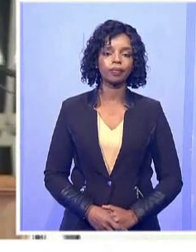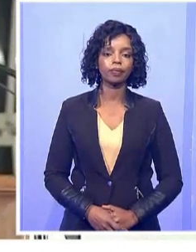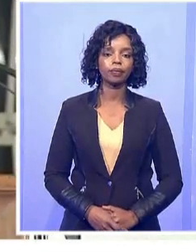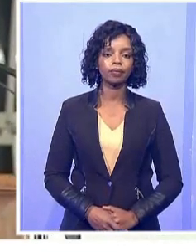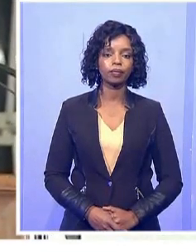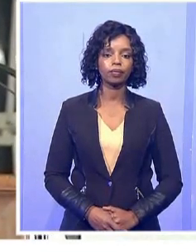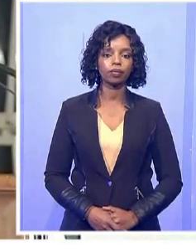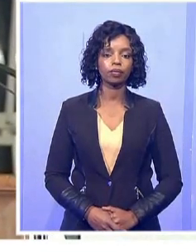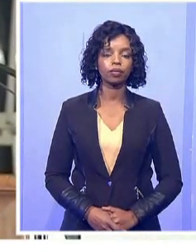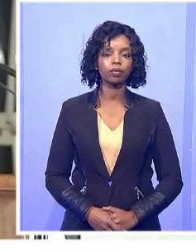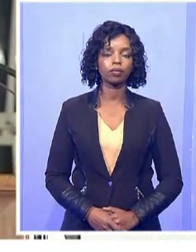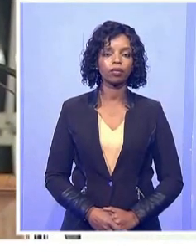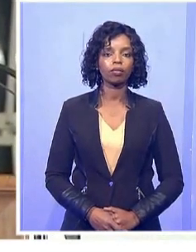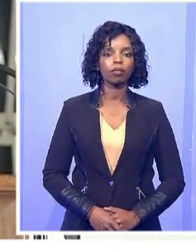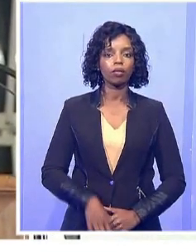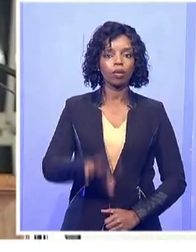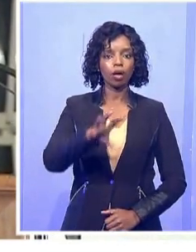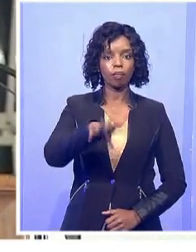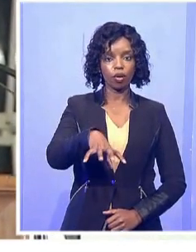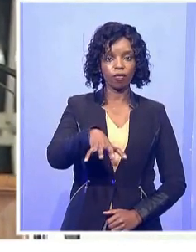Honorable Premier,